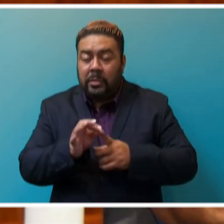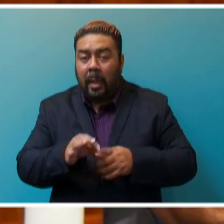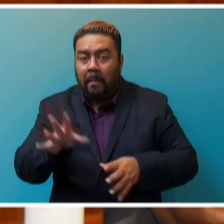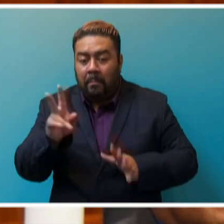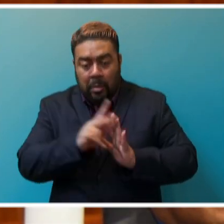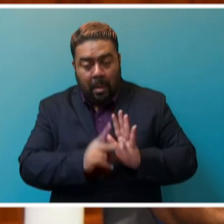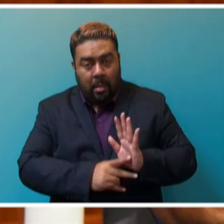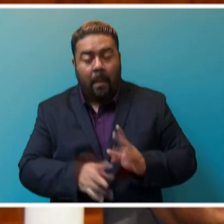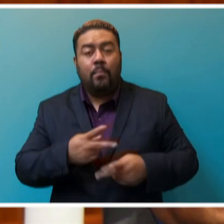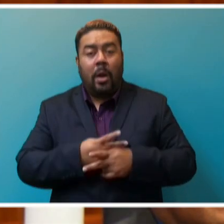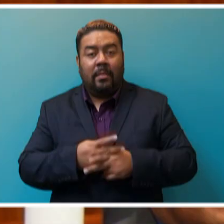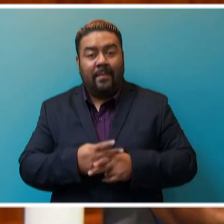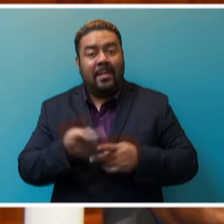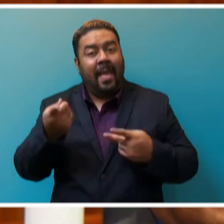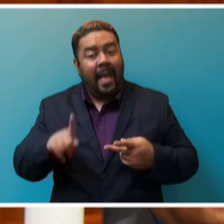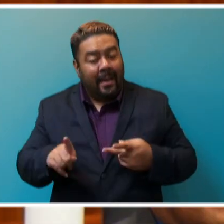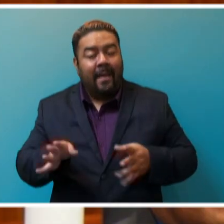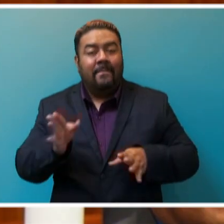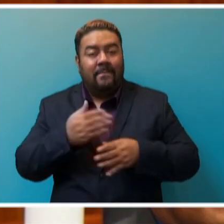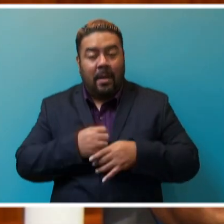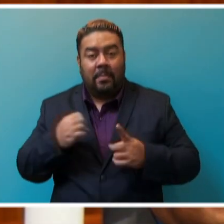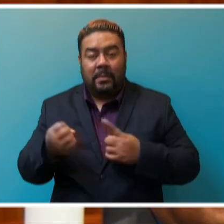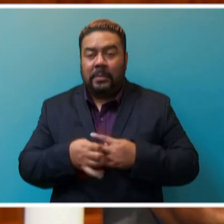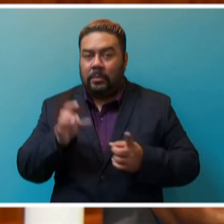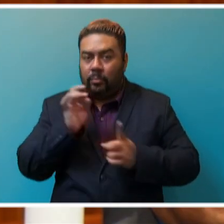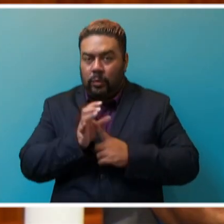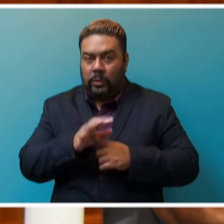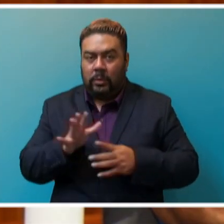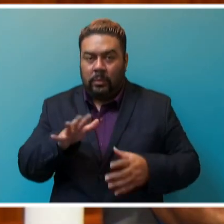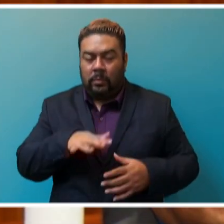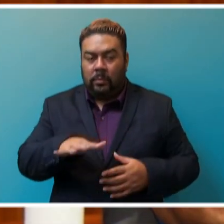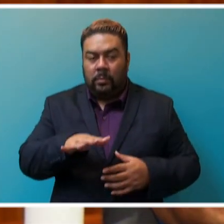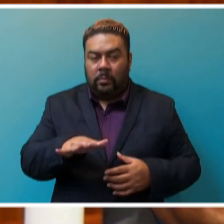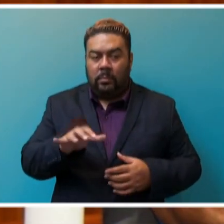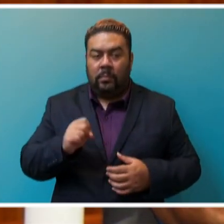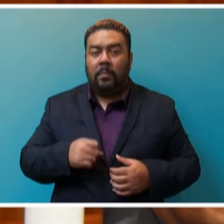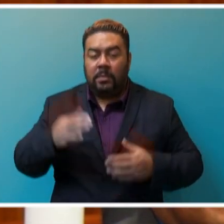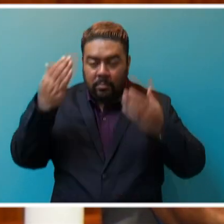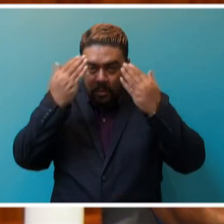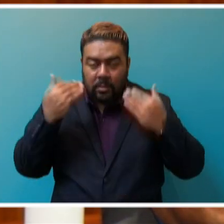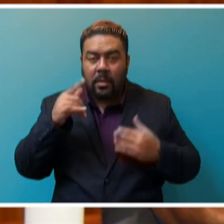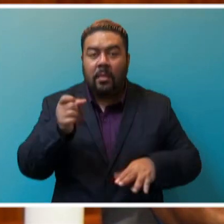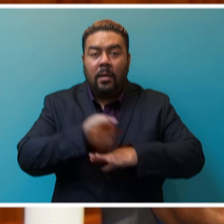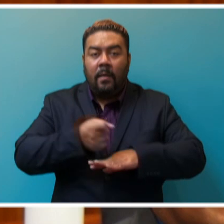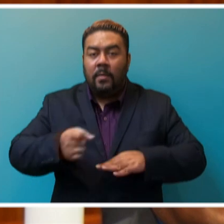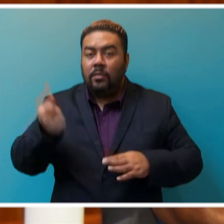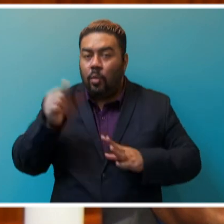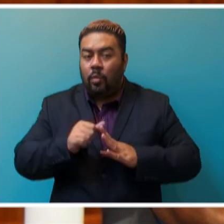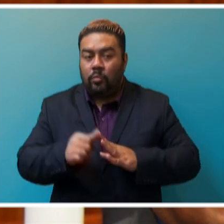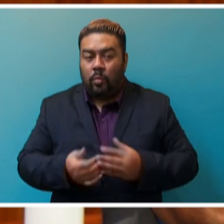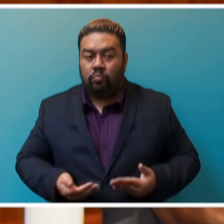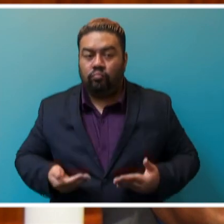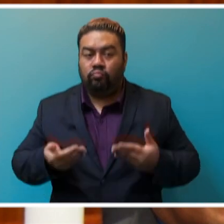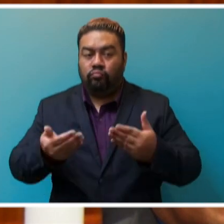is productivity and environment, in key domestic sectors. Mr. Speaker, sir, the government is also advancing reforms